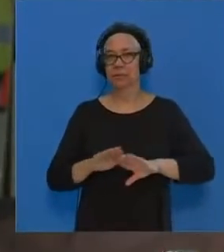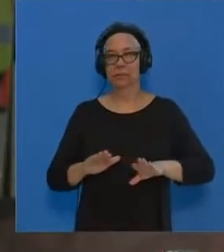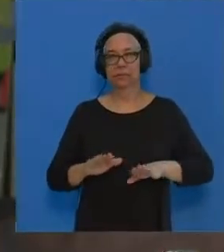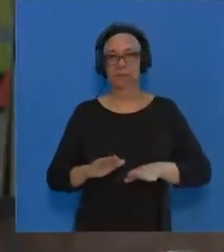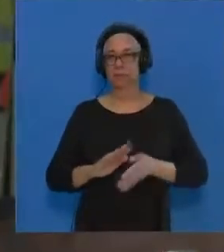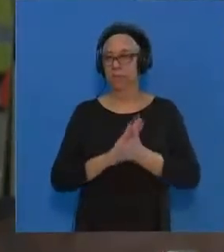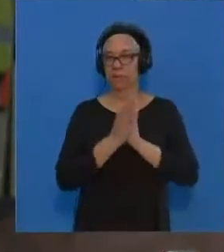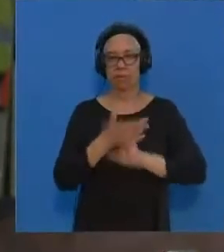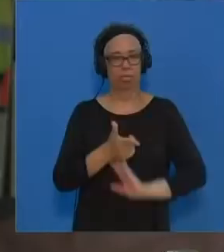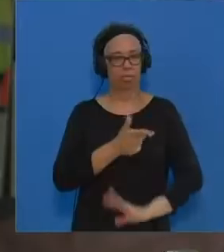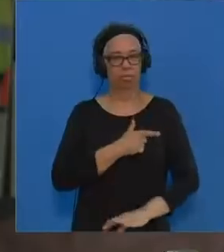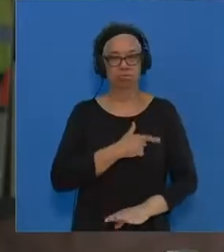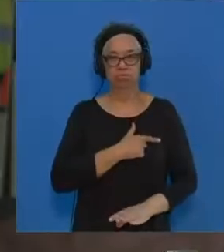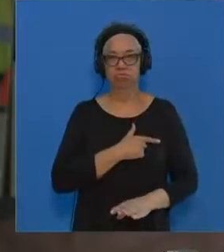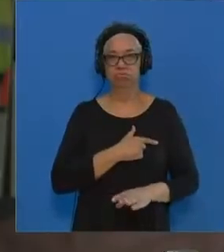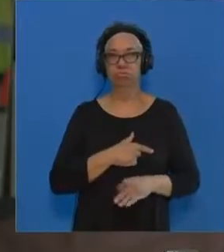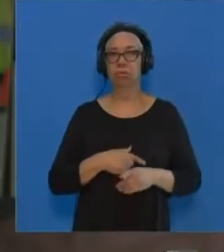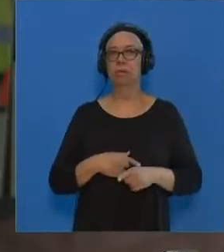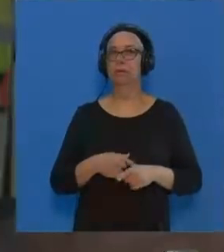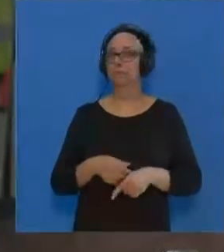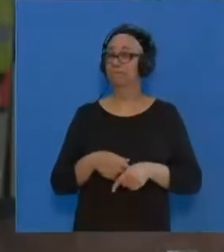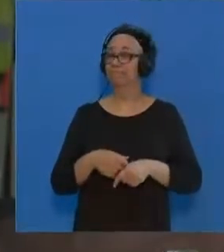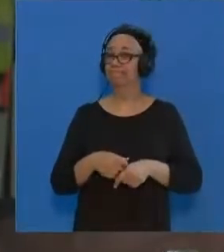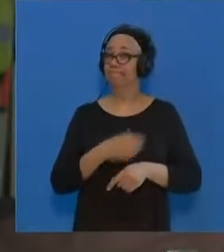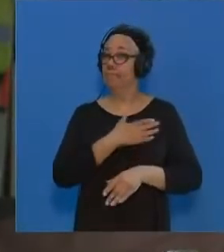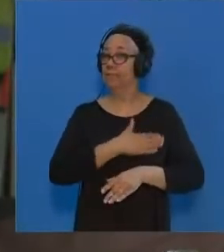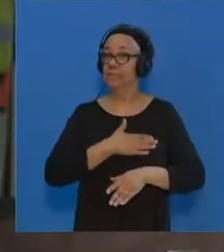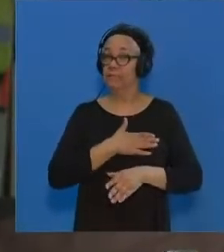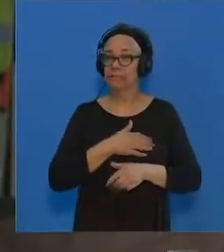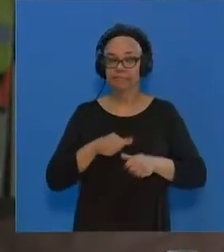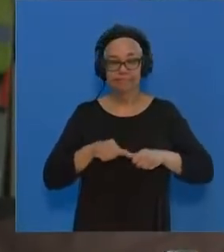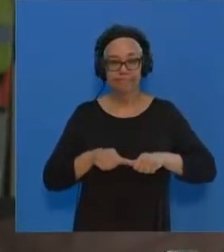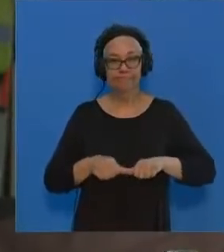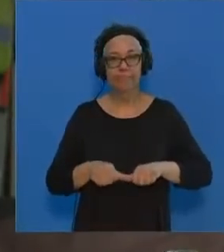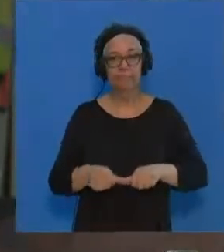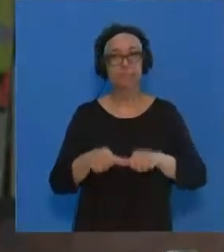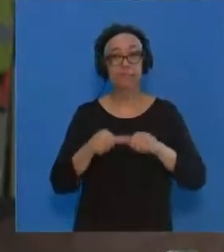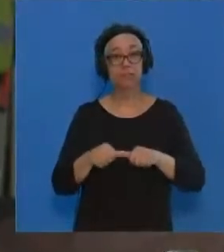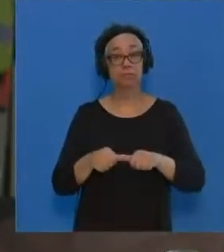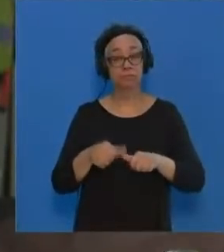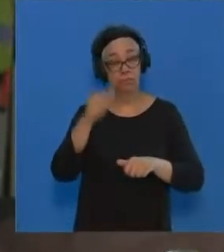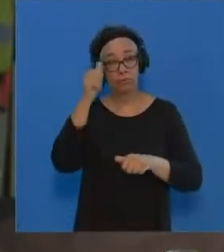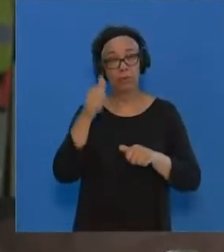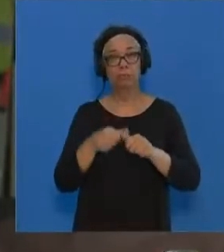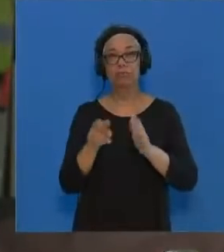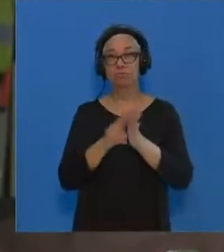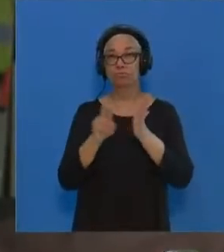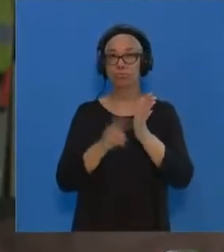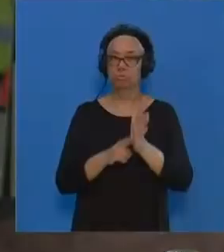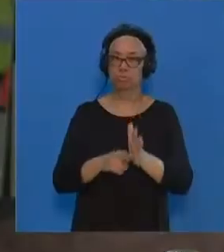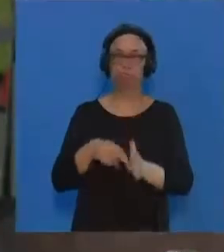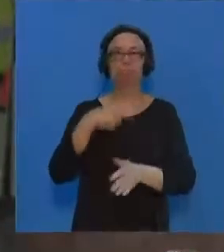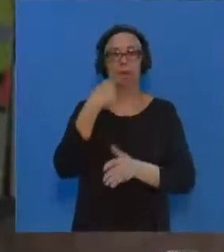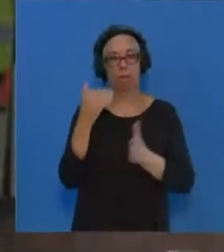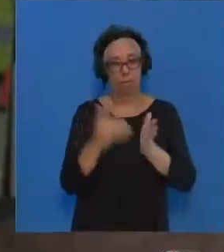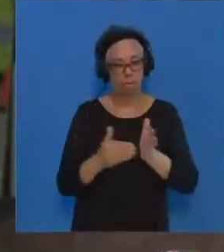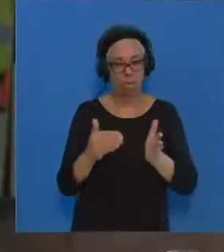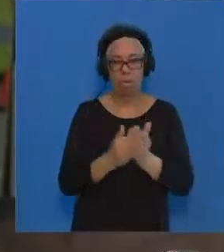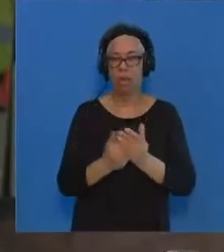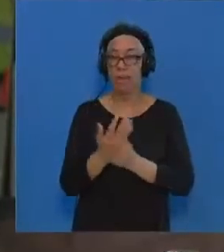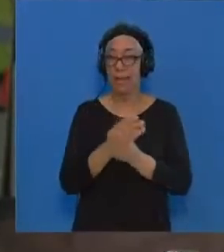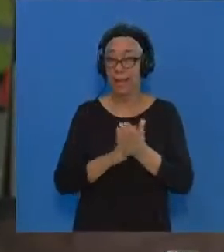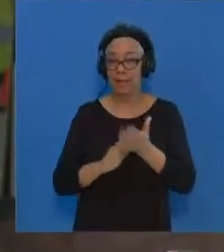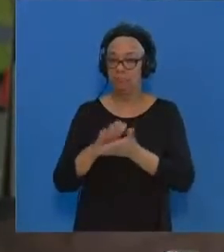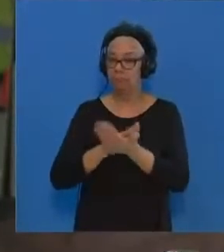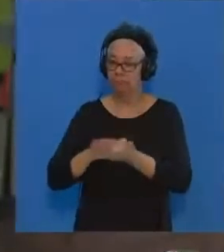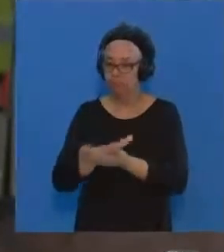you are out and about and traveling throughout the community. Please continue the mitigating factors that we've spoken about over and over again. Wash your hands